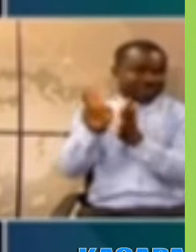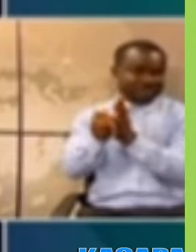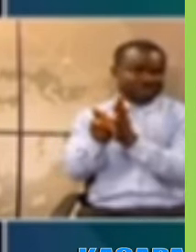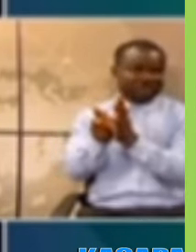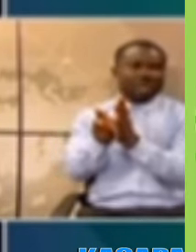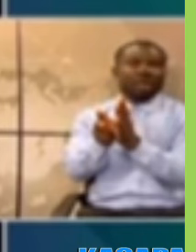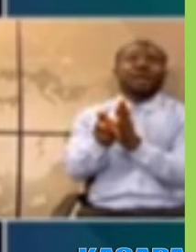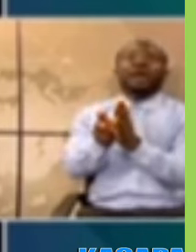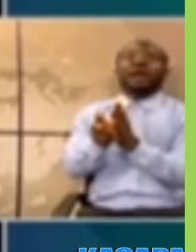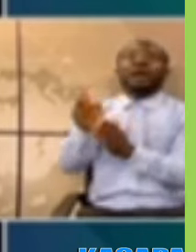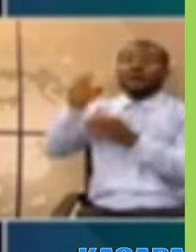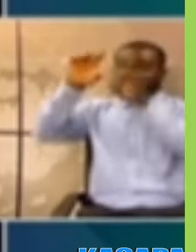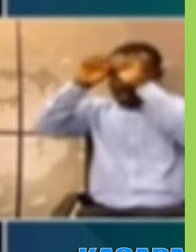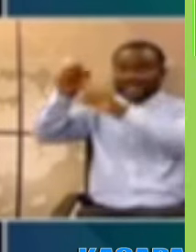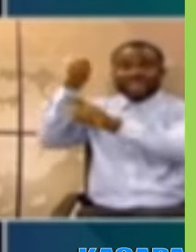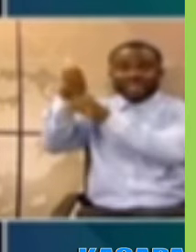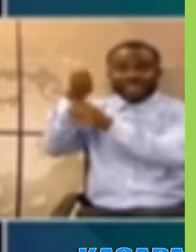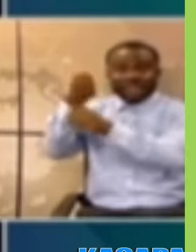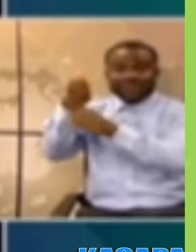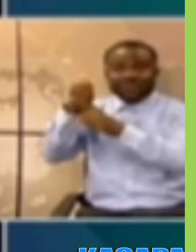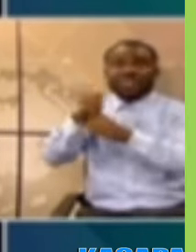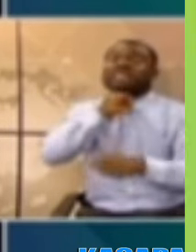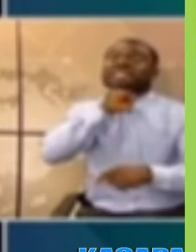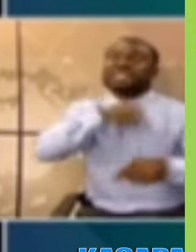saying. They ain't in one to us.